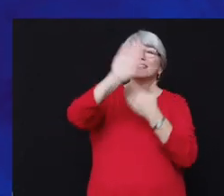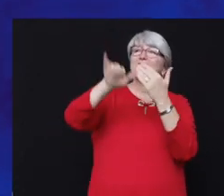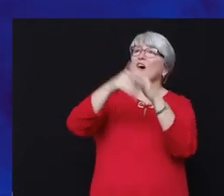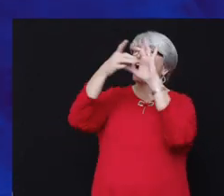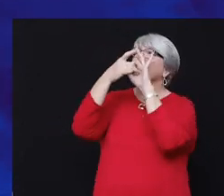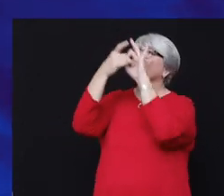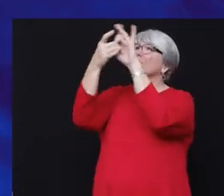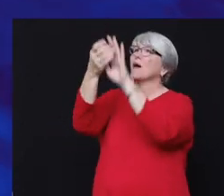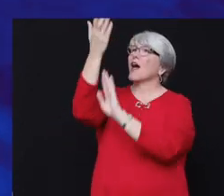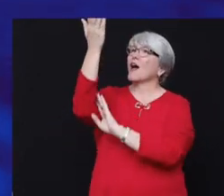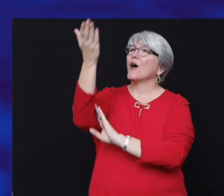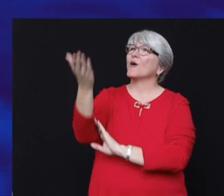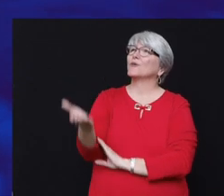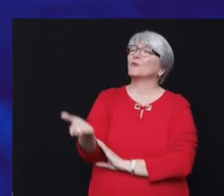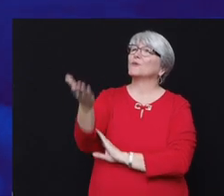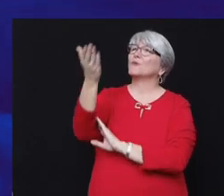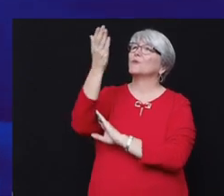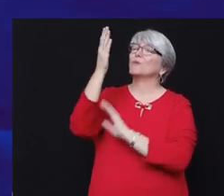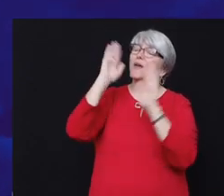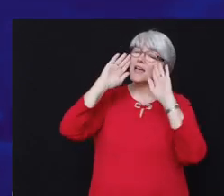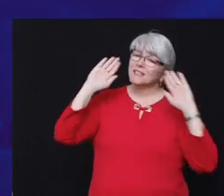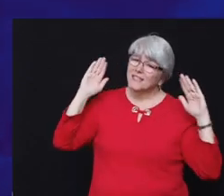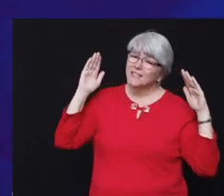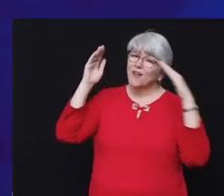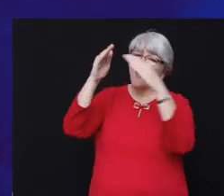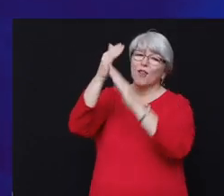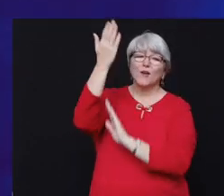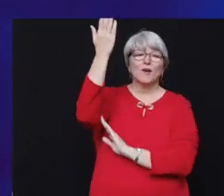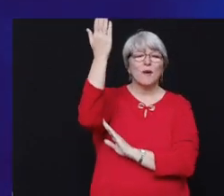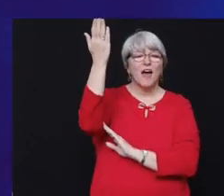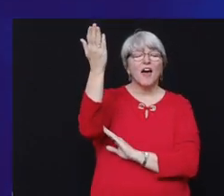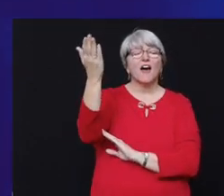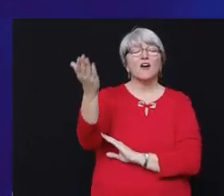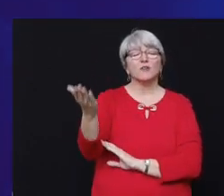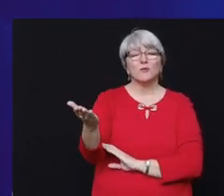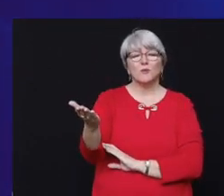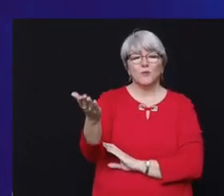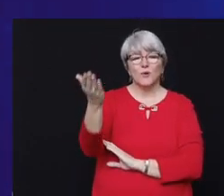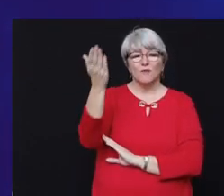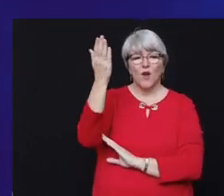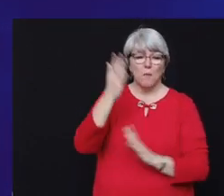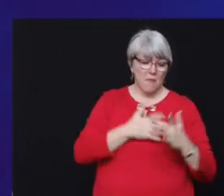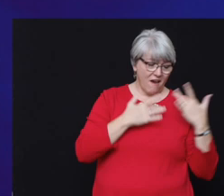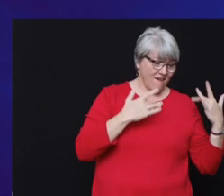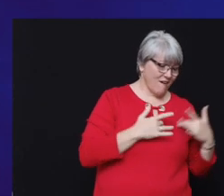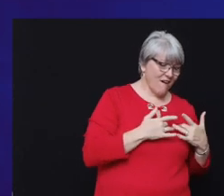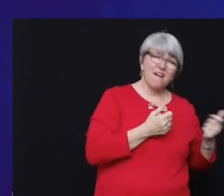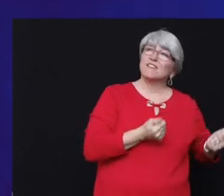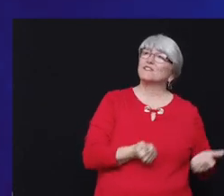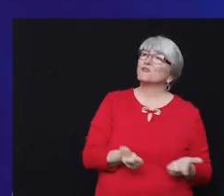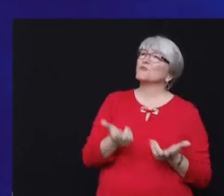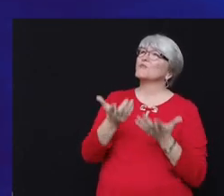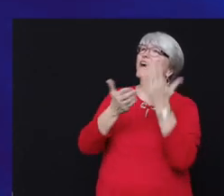center. It's all about you. Yes, it's all about you. From my